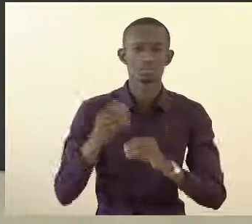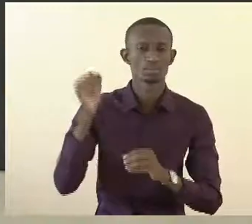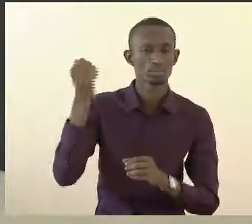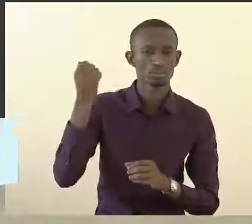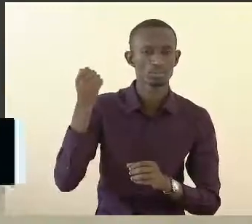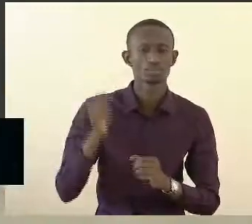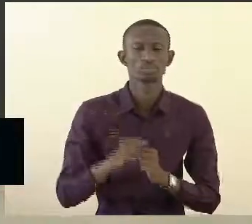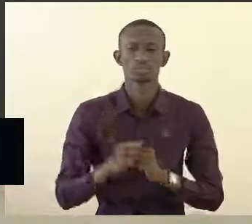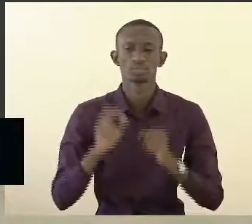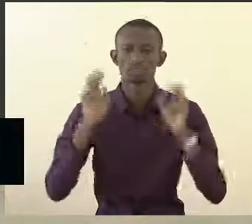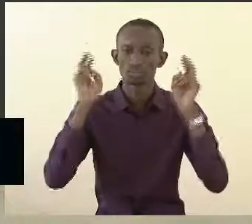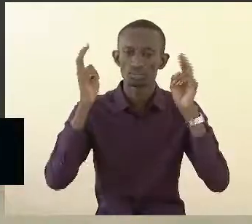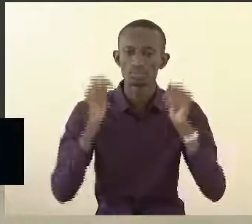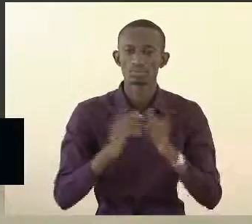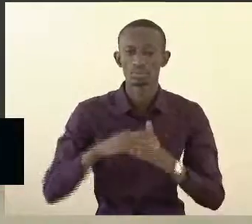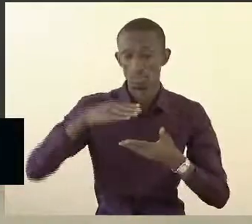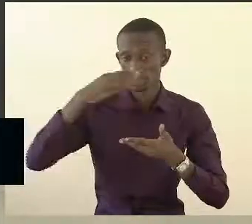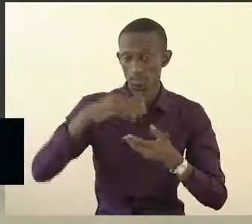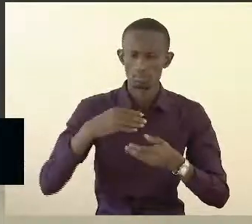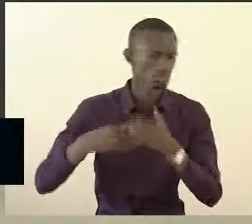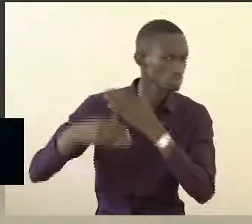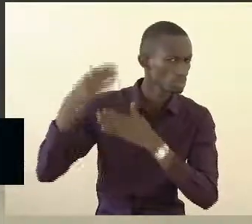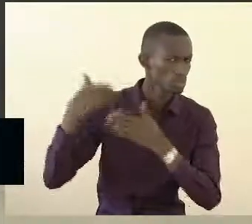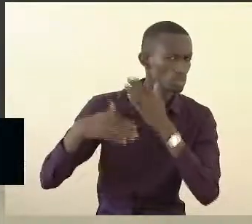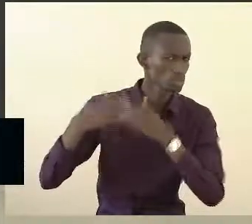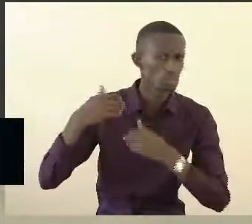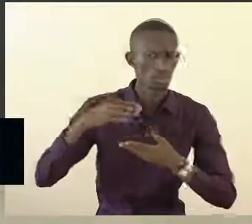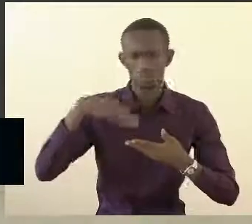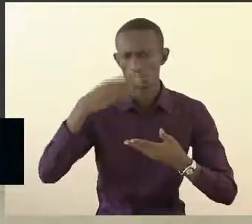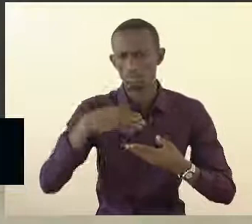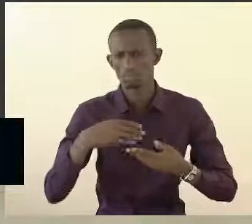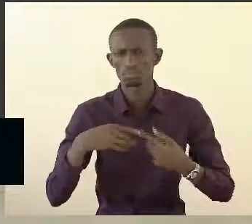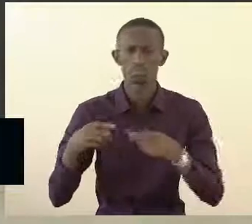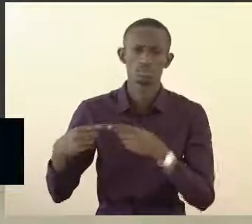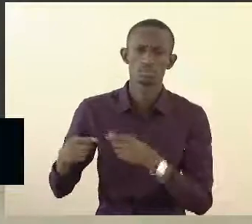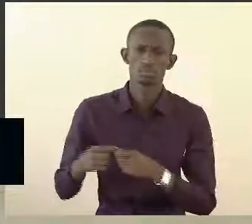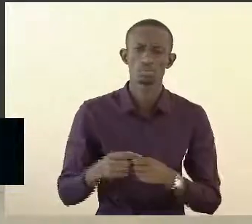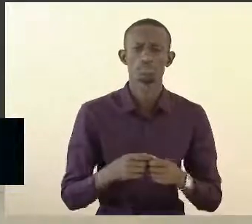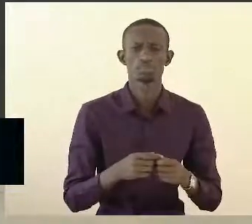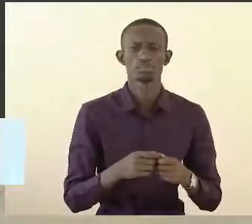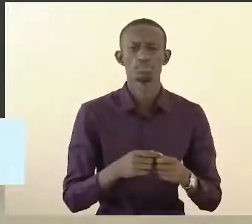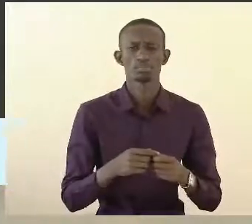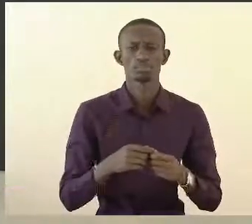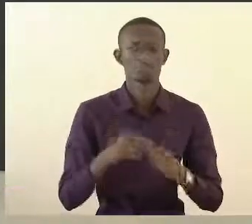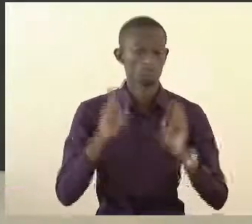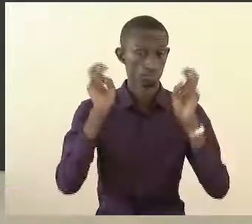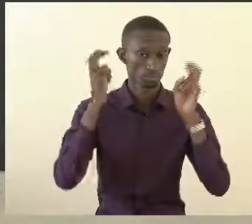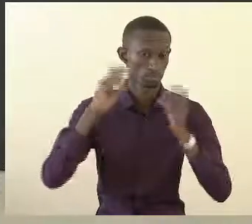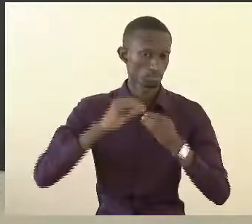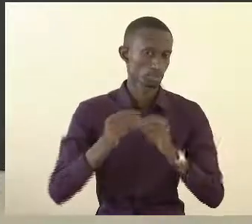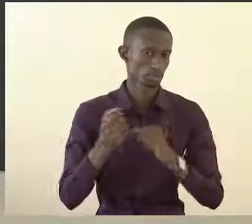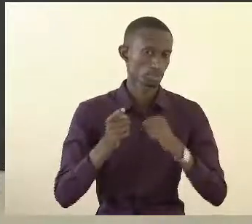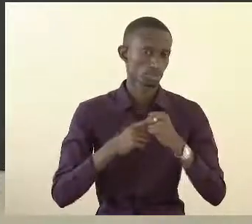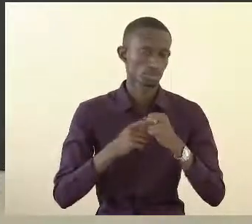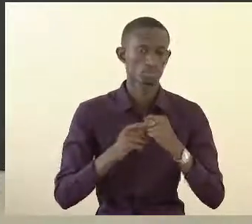We have discussed a lot so far in unit number 6, and I have thought that it is really necessary that we go through